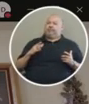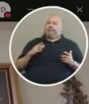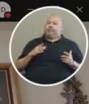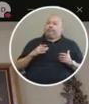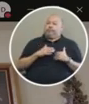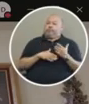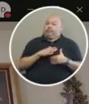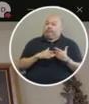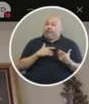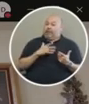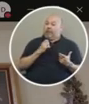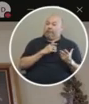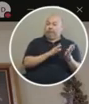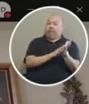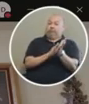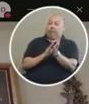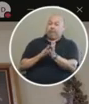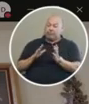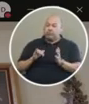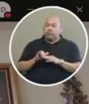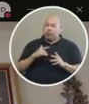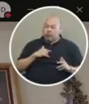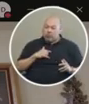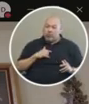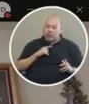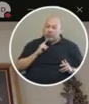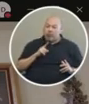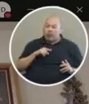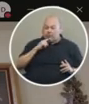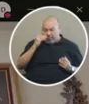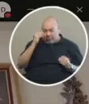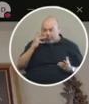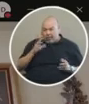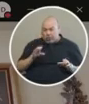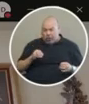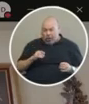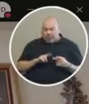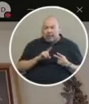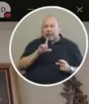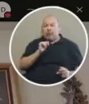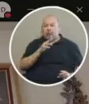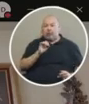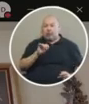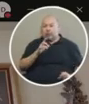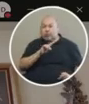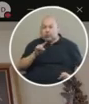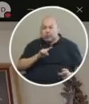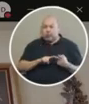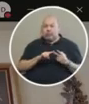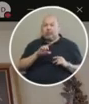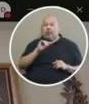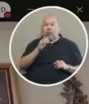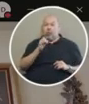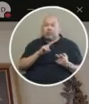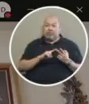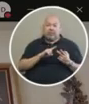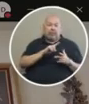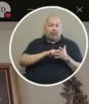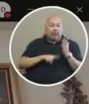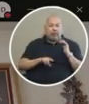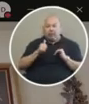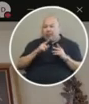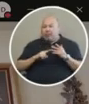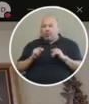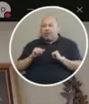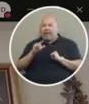And again, I want to compliment, like Ms. Hernandez did, the Public Information Office with Laura Cruz Acosta and the entire team, Araceli with what she's